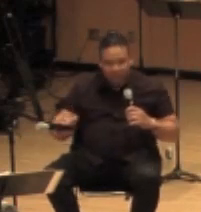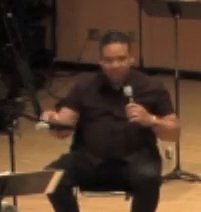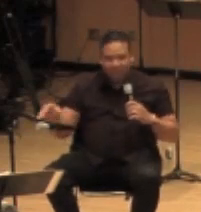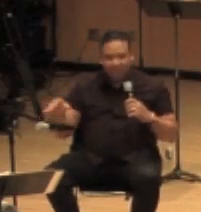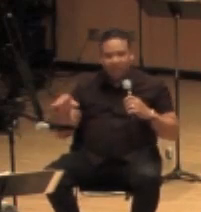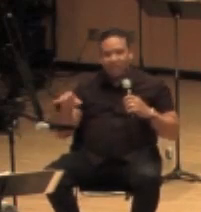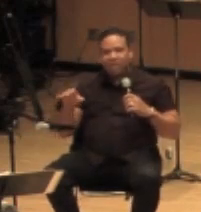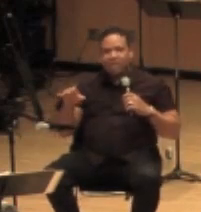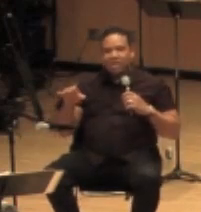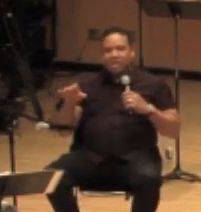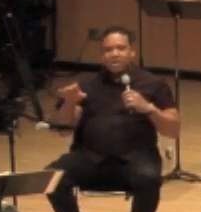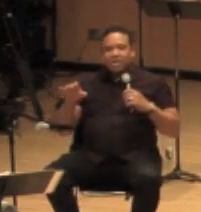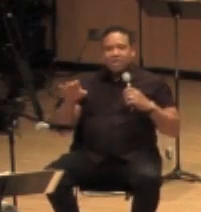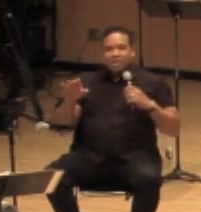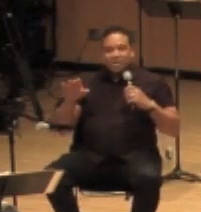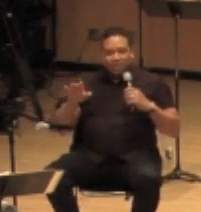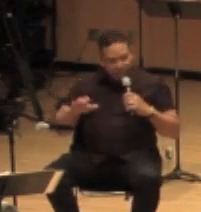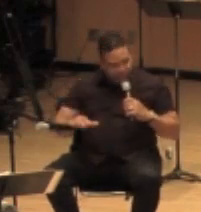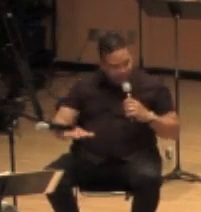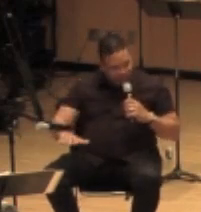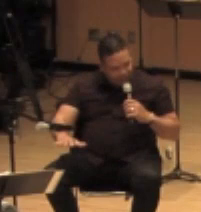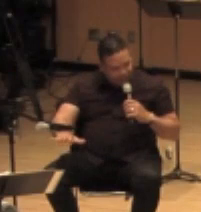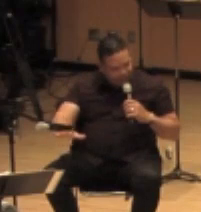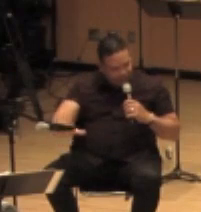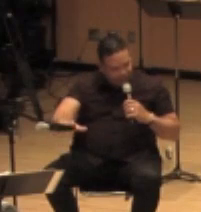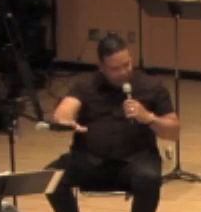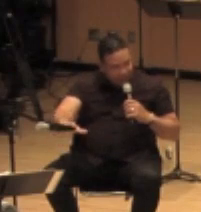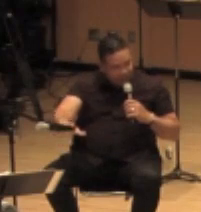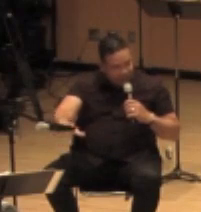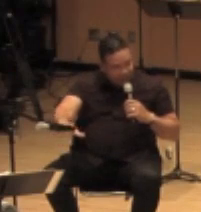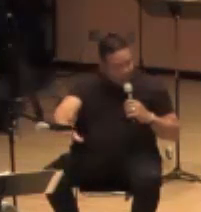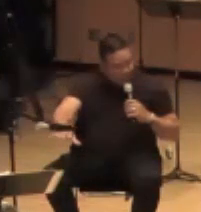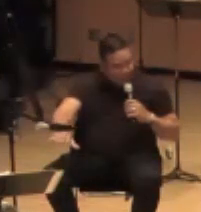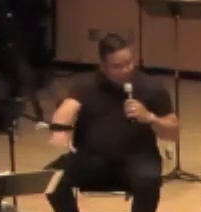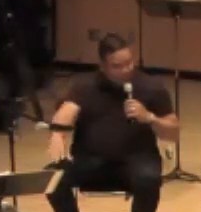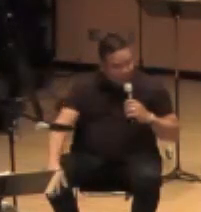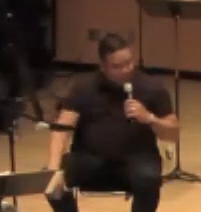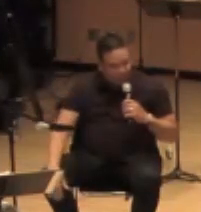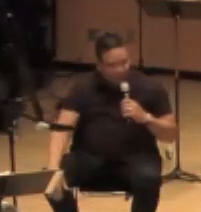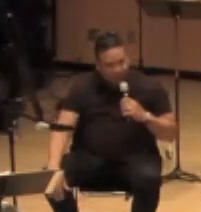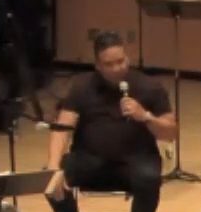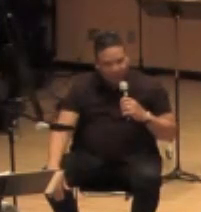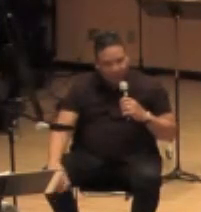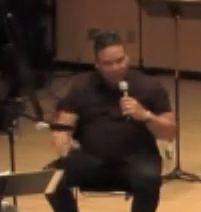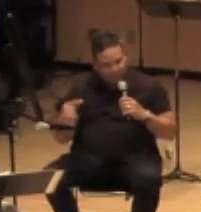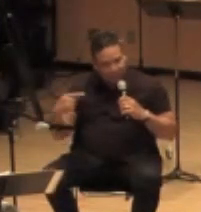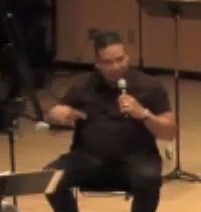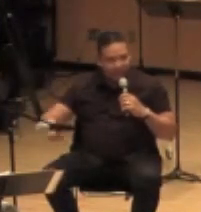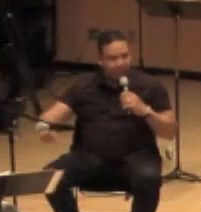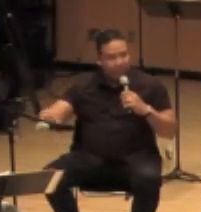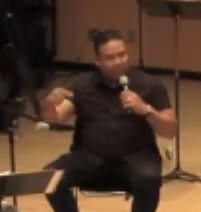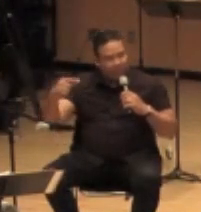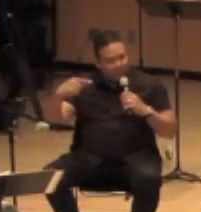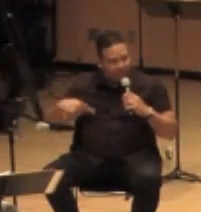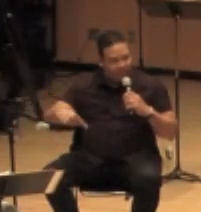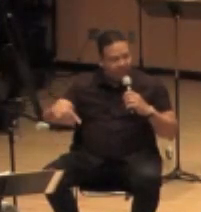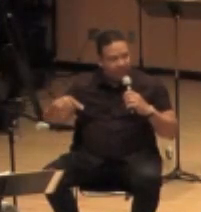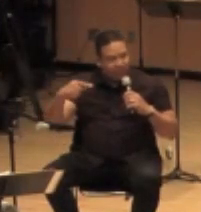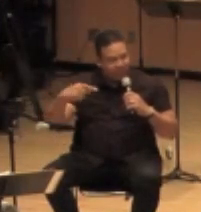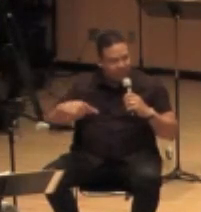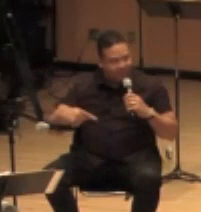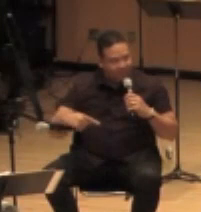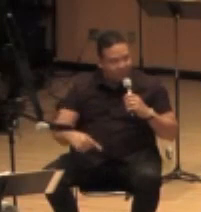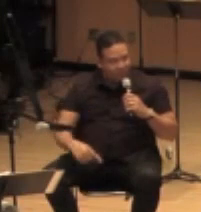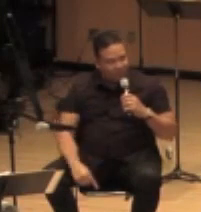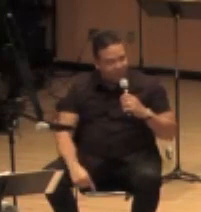something you could just kind of like live in the language and let the language do the work you know um and sort of trying to find my way back to